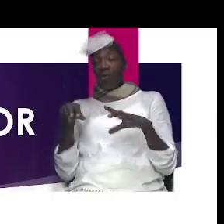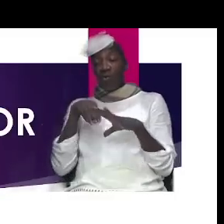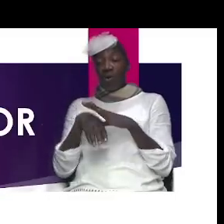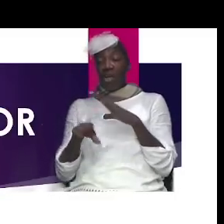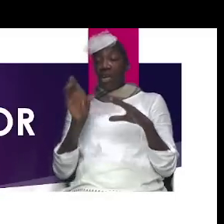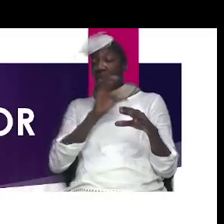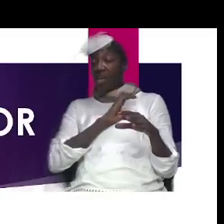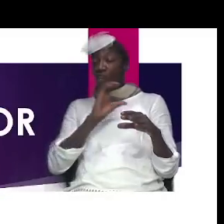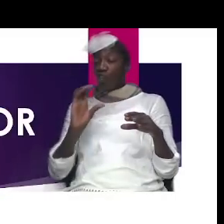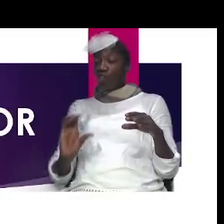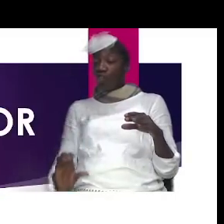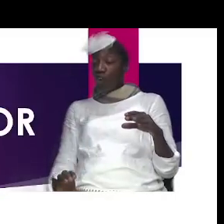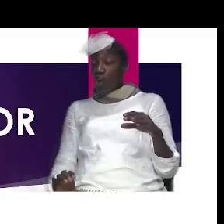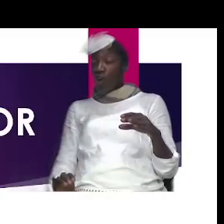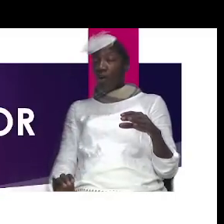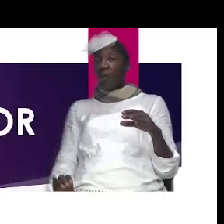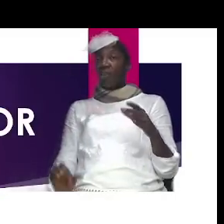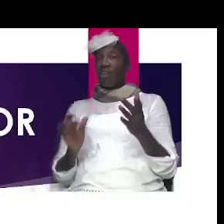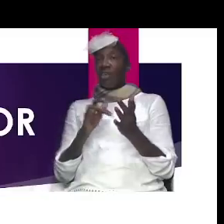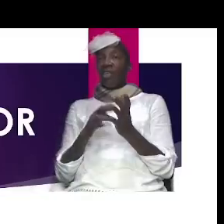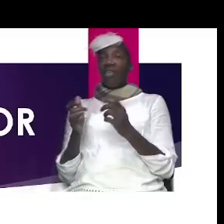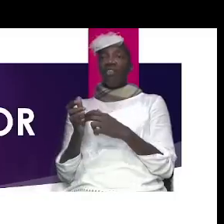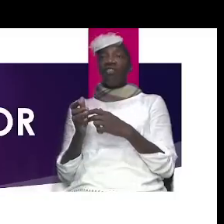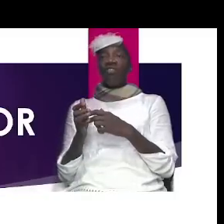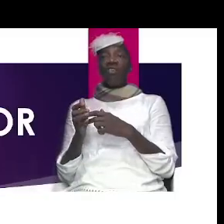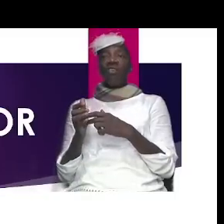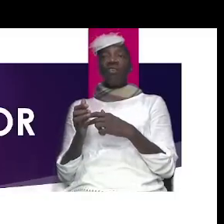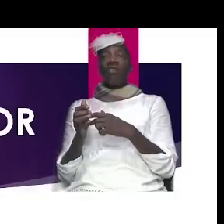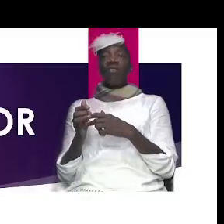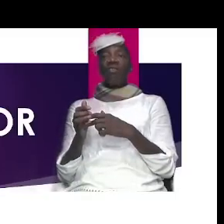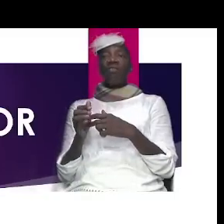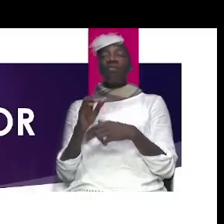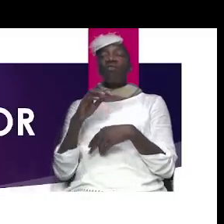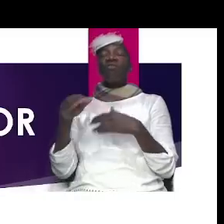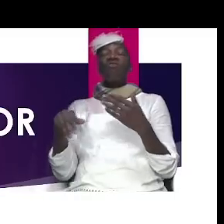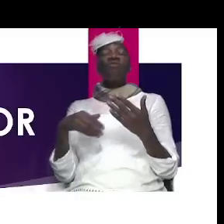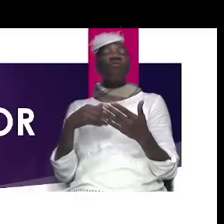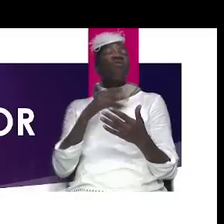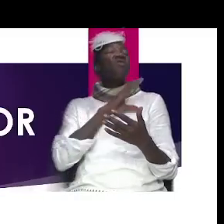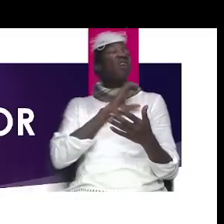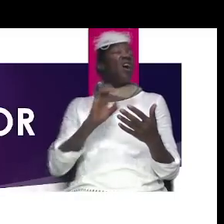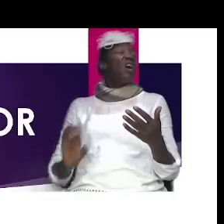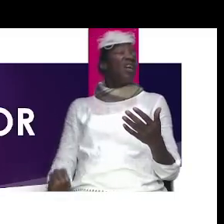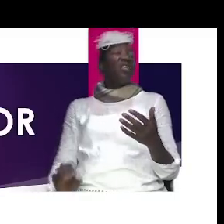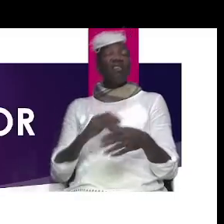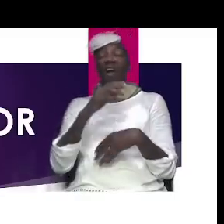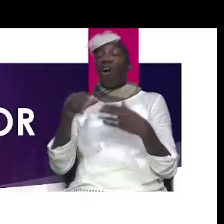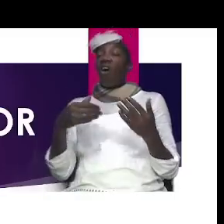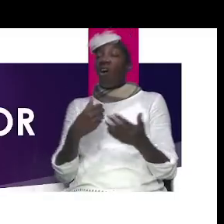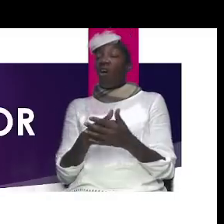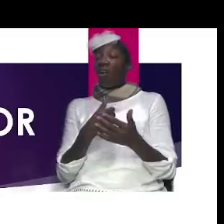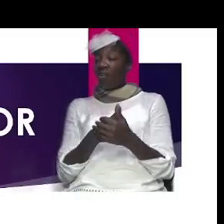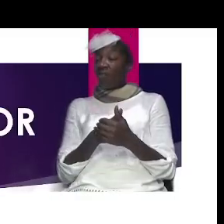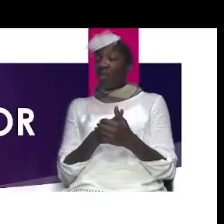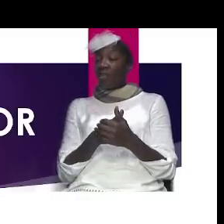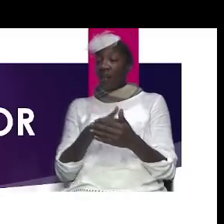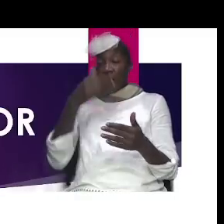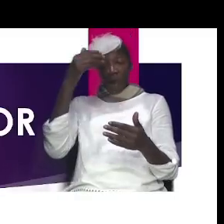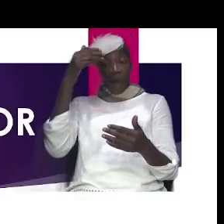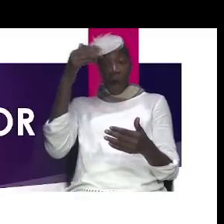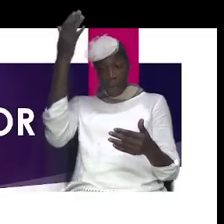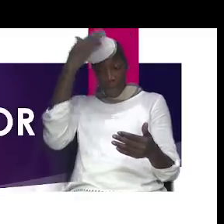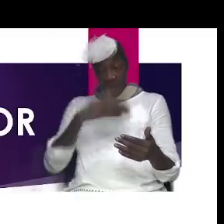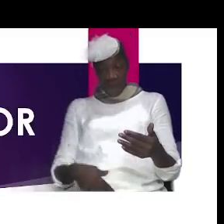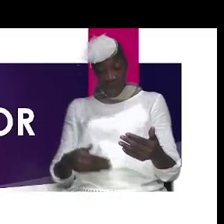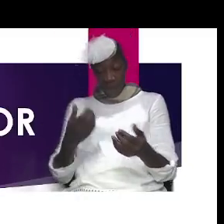of Jesus Christ. All of this since our conversion. Point I'm making is, prior to our being saved,